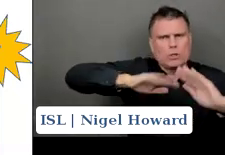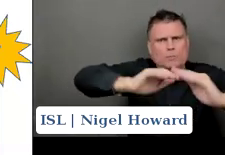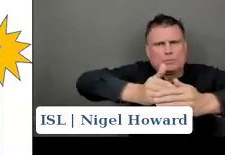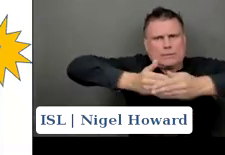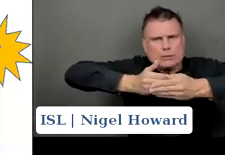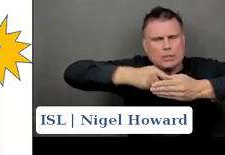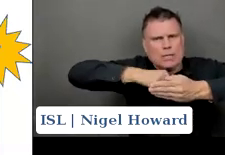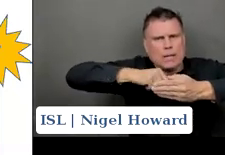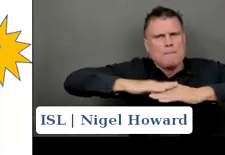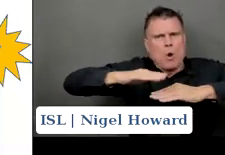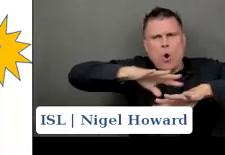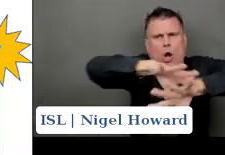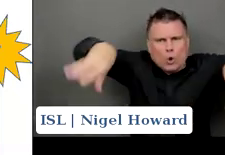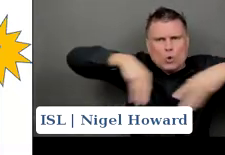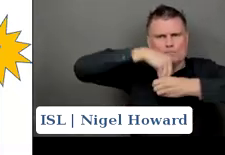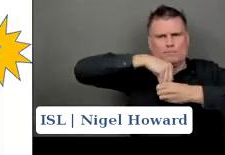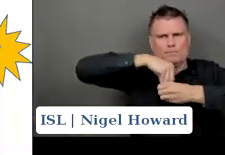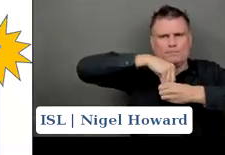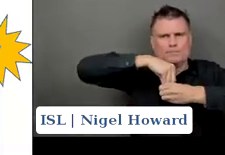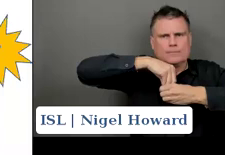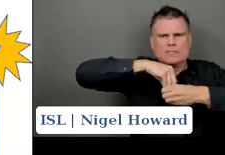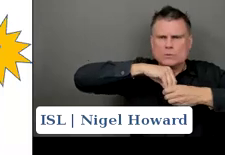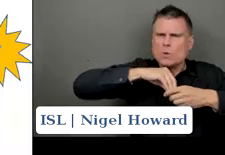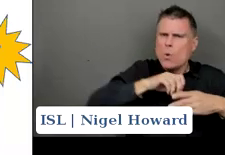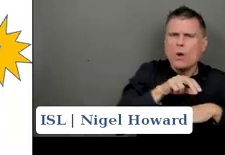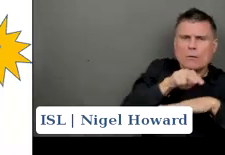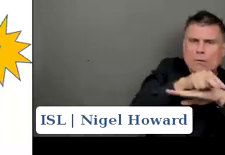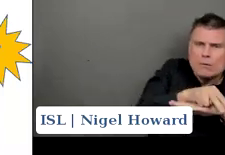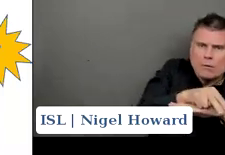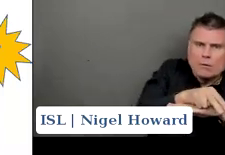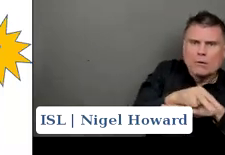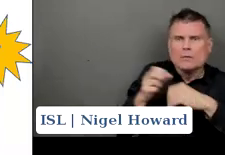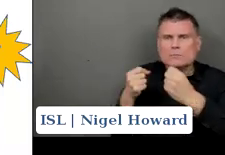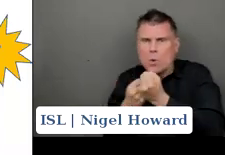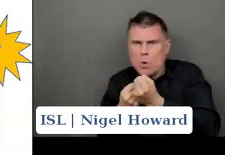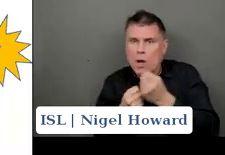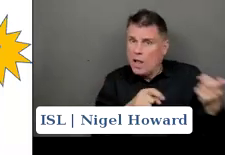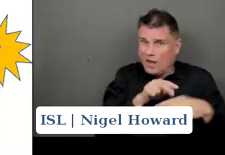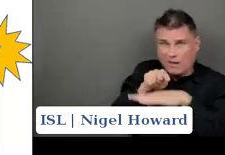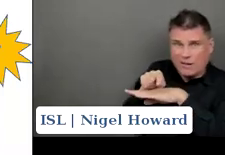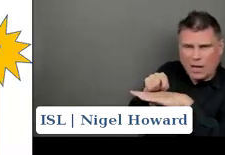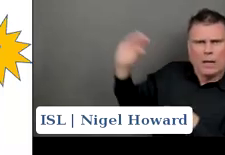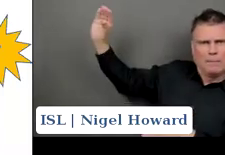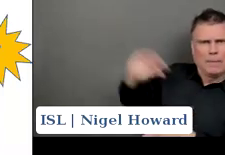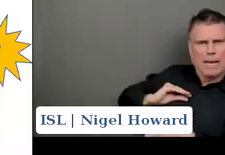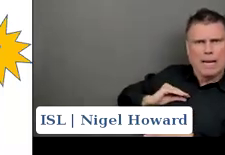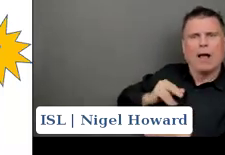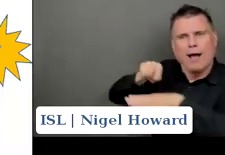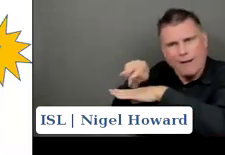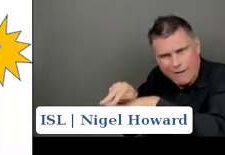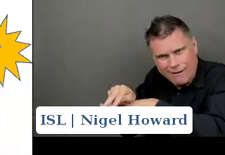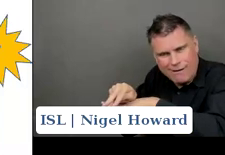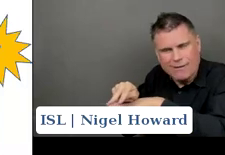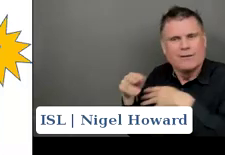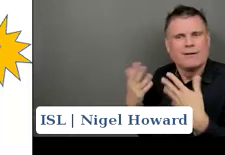care, support some of those, the social reproduction, and also ensure access to persons with disabilities to quality services, right?